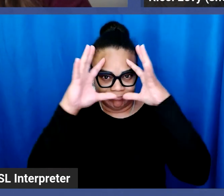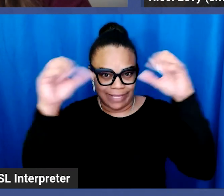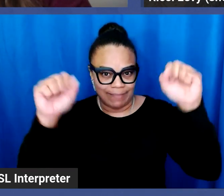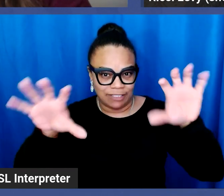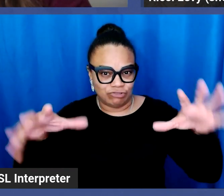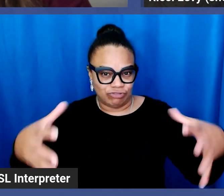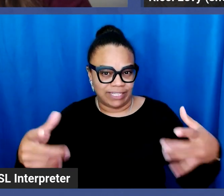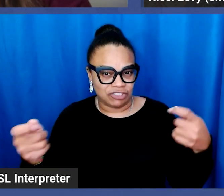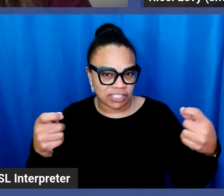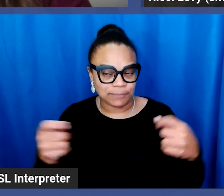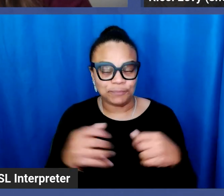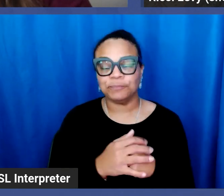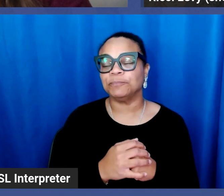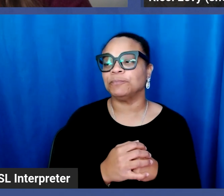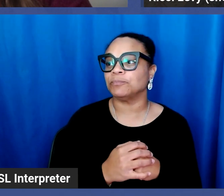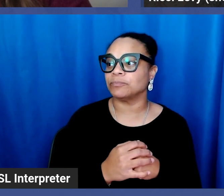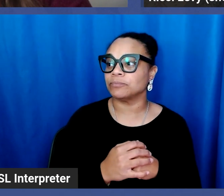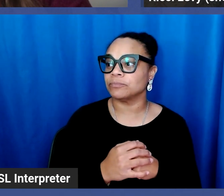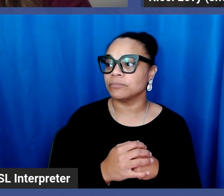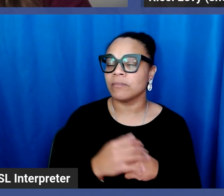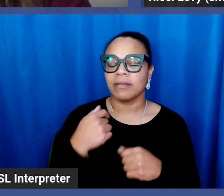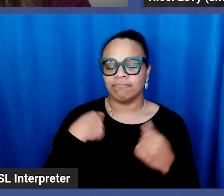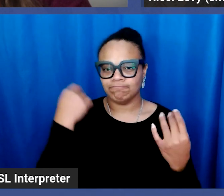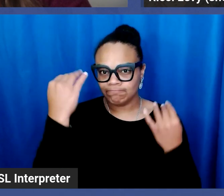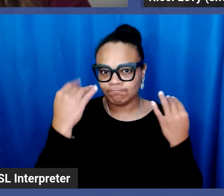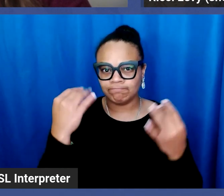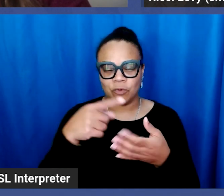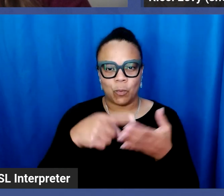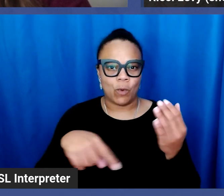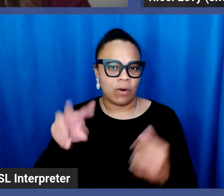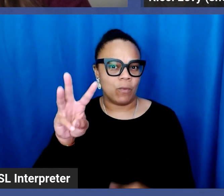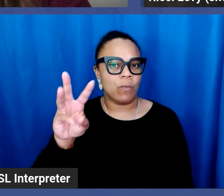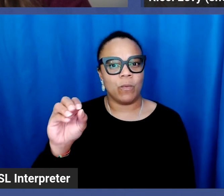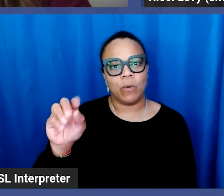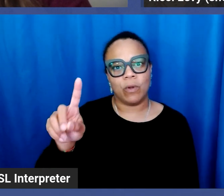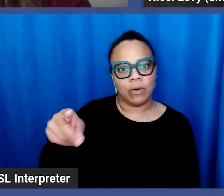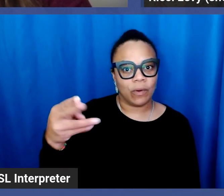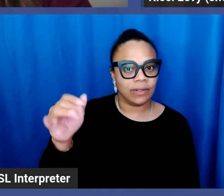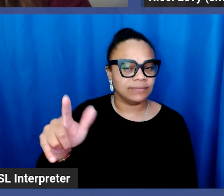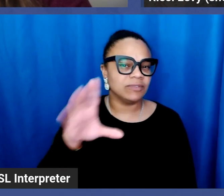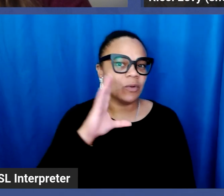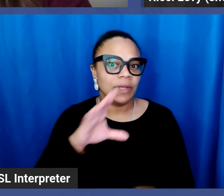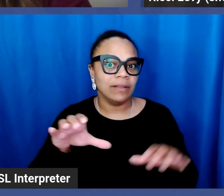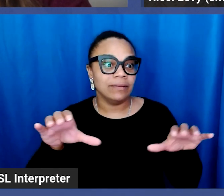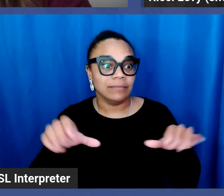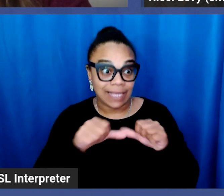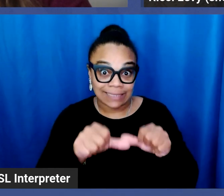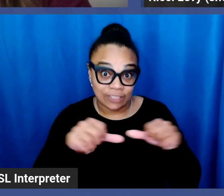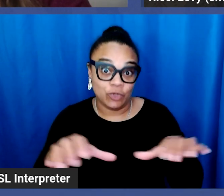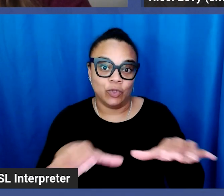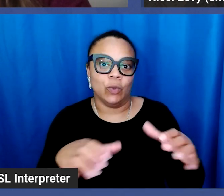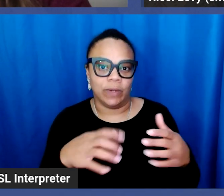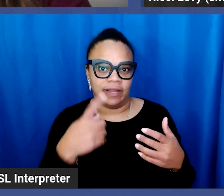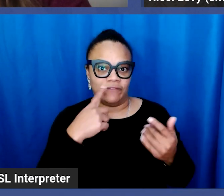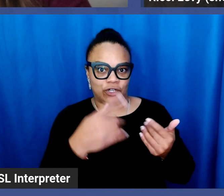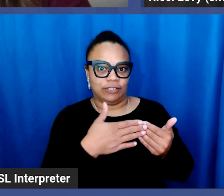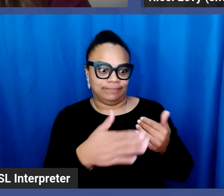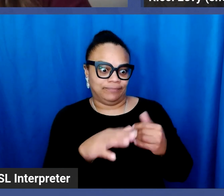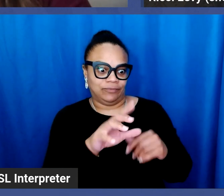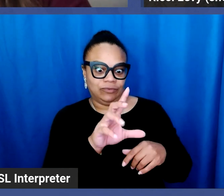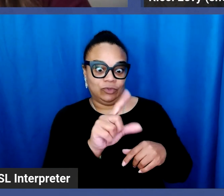what Woodhull will continue to do coming into 2025 and